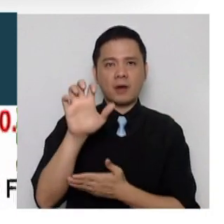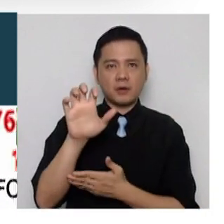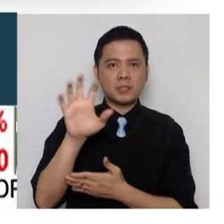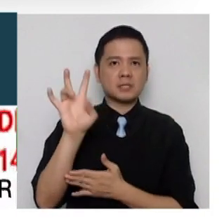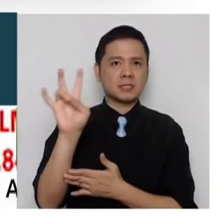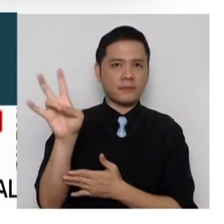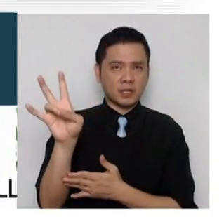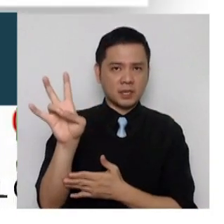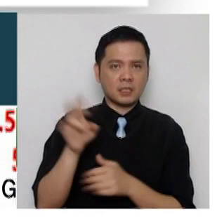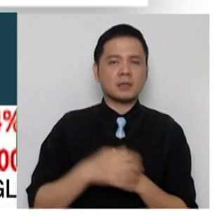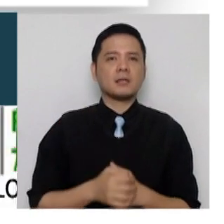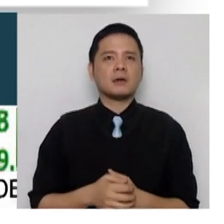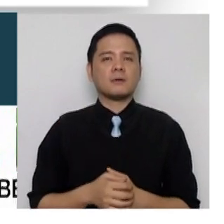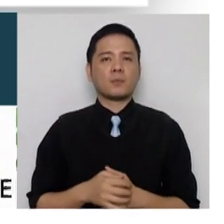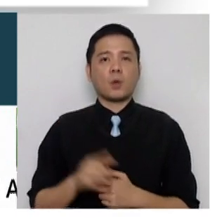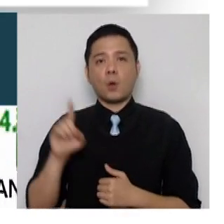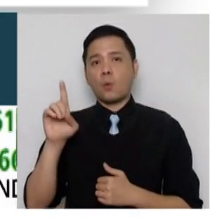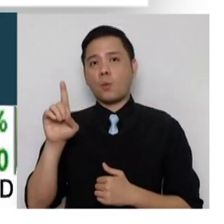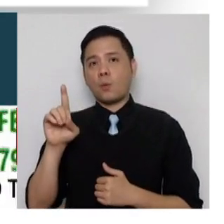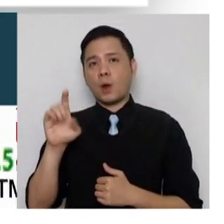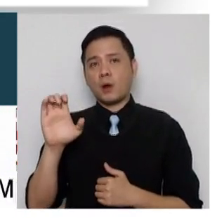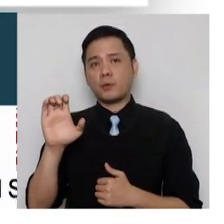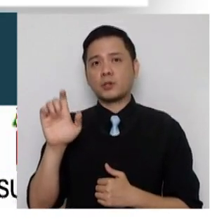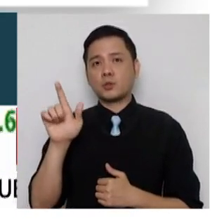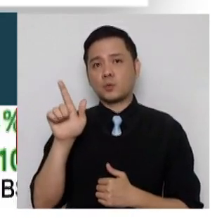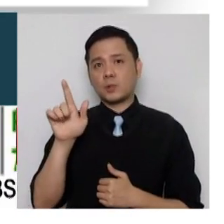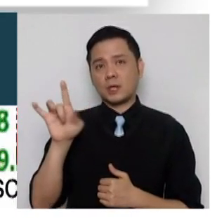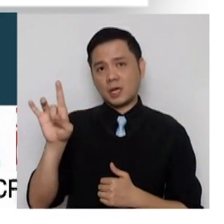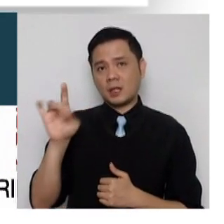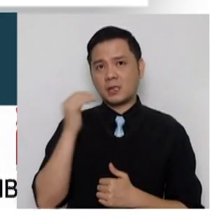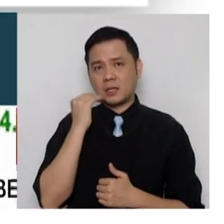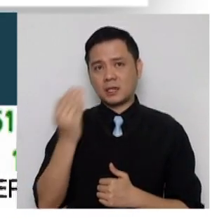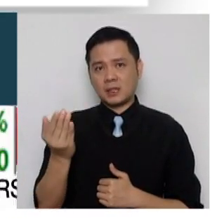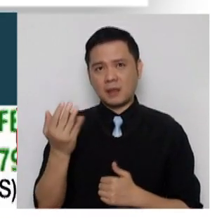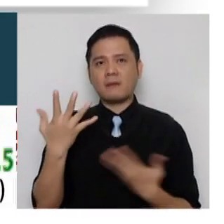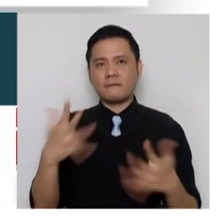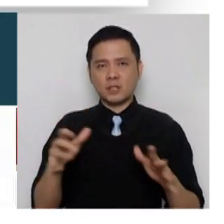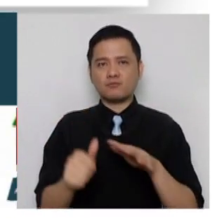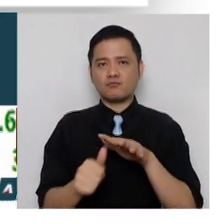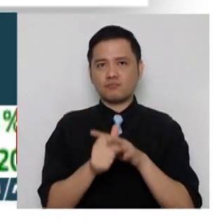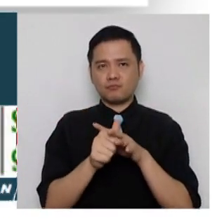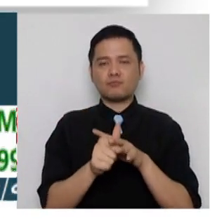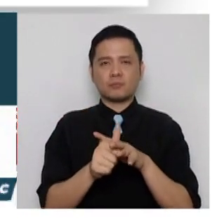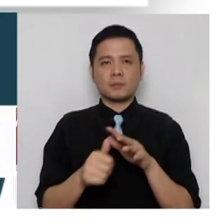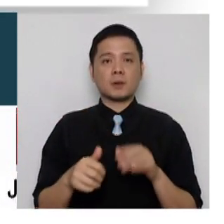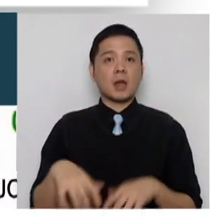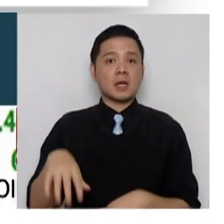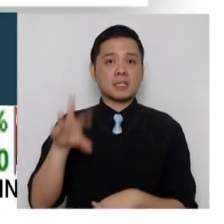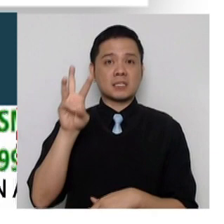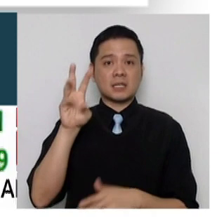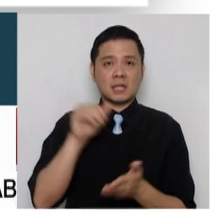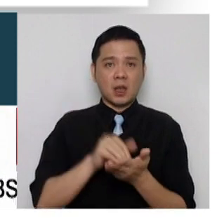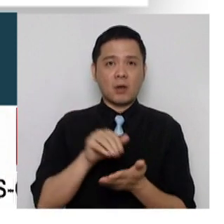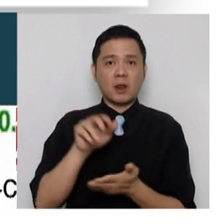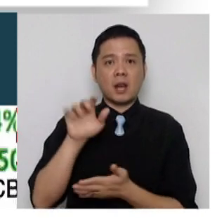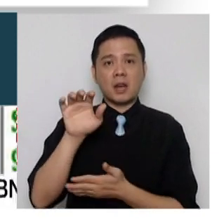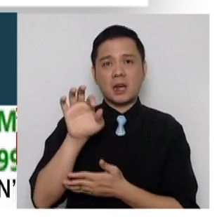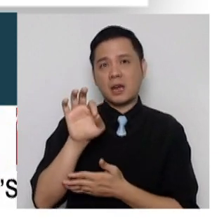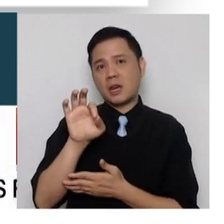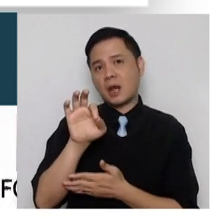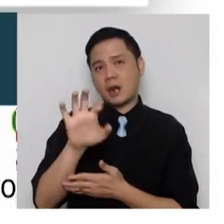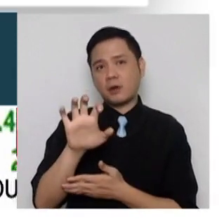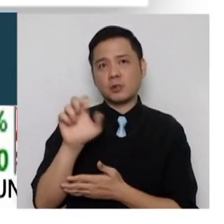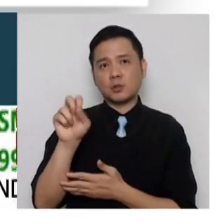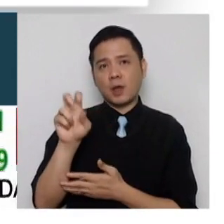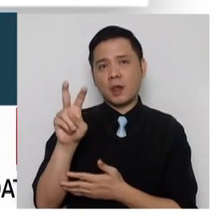52,570. Meanwhile, 128 more deaths were reported from the illness, while 6,912 others